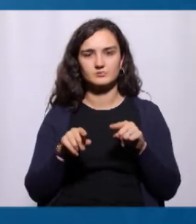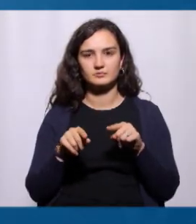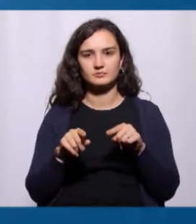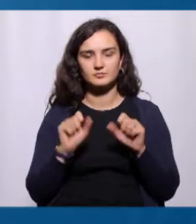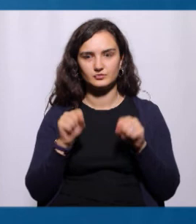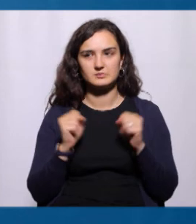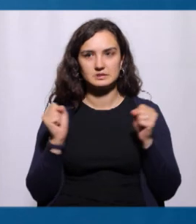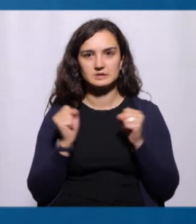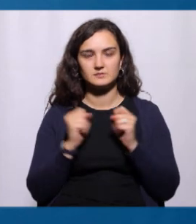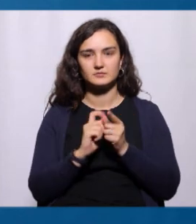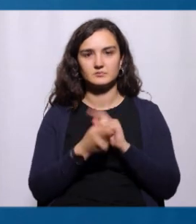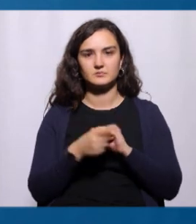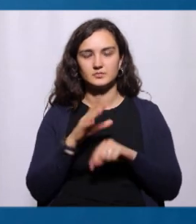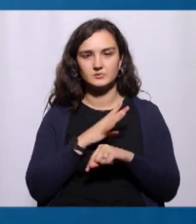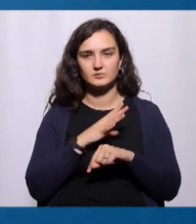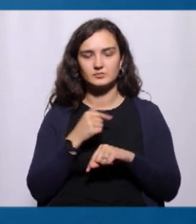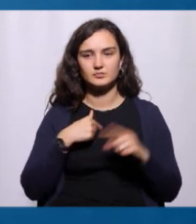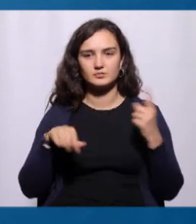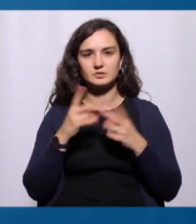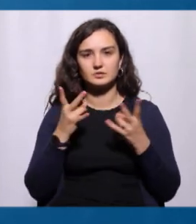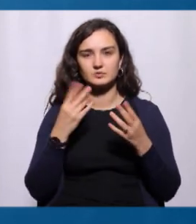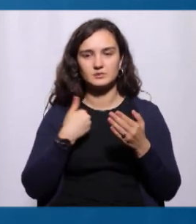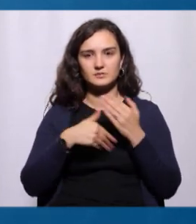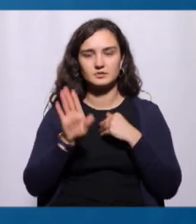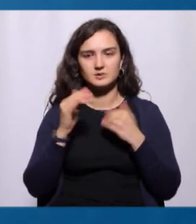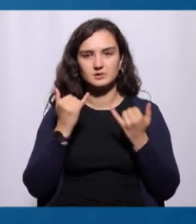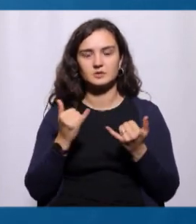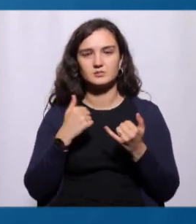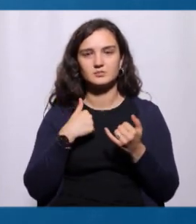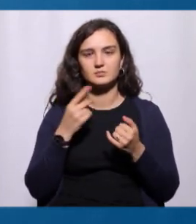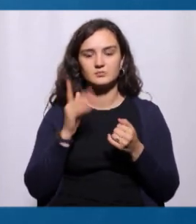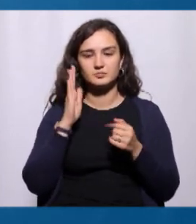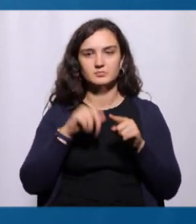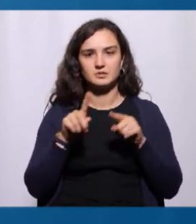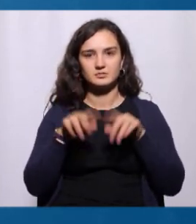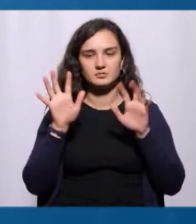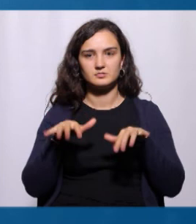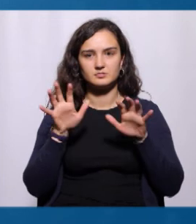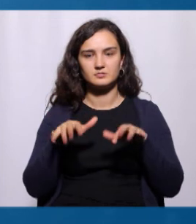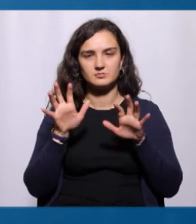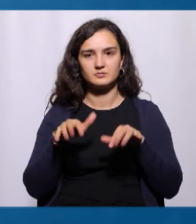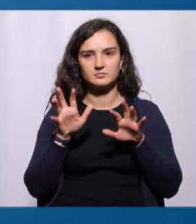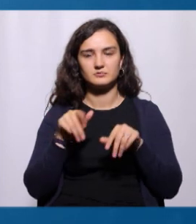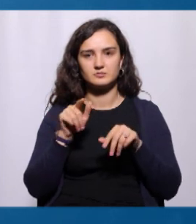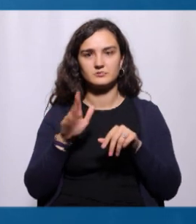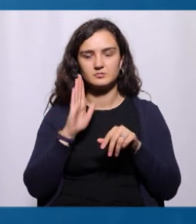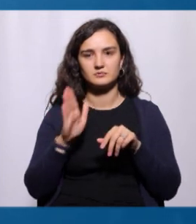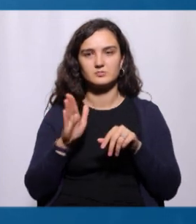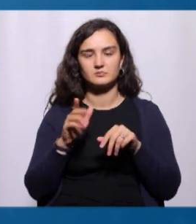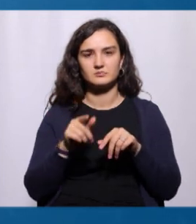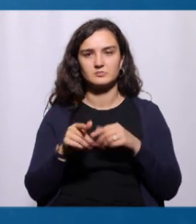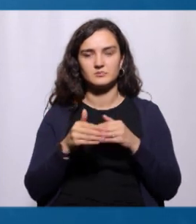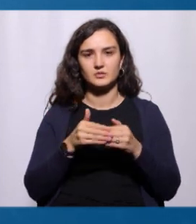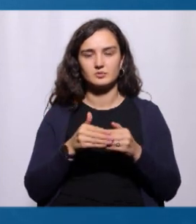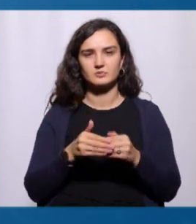might get closed. We need to go now. It's going to snow soon. Roads will get